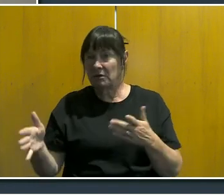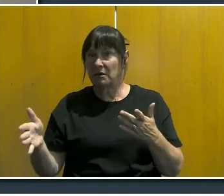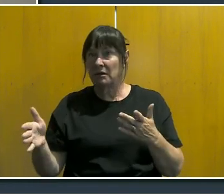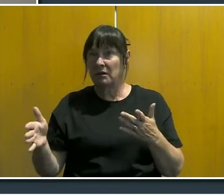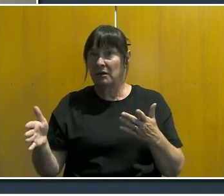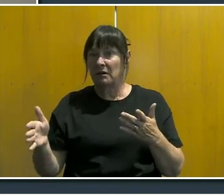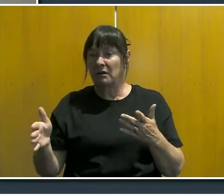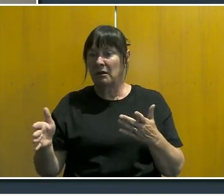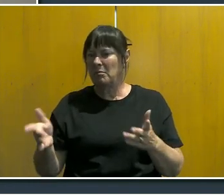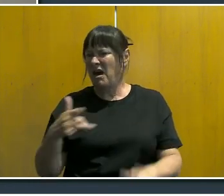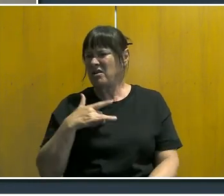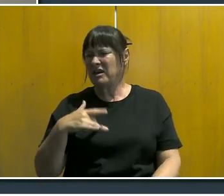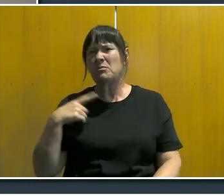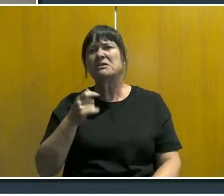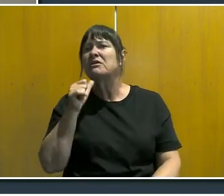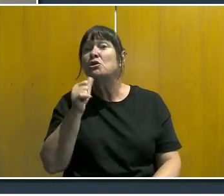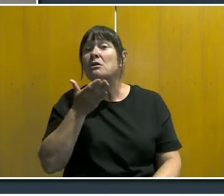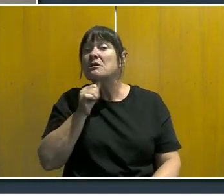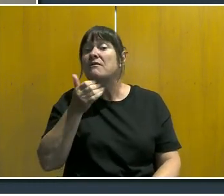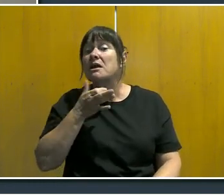should I have to pay for it?